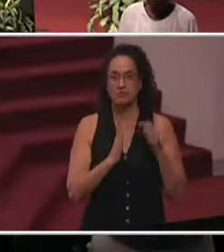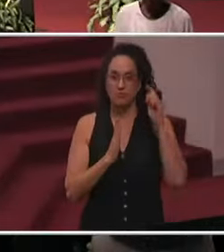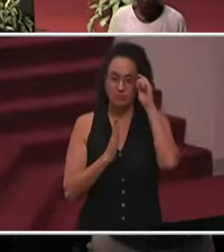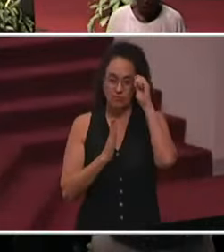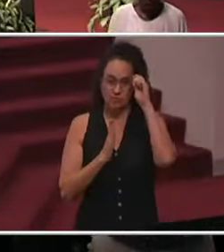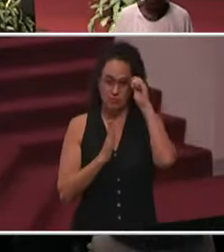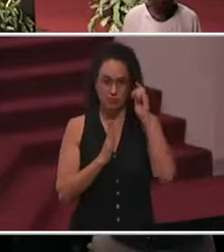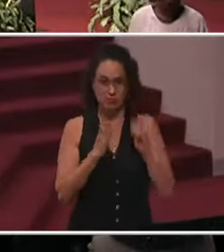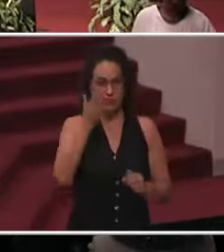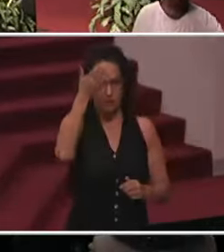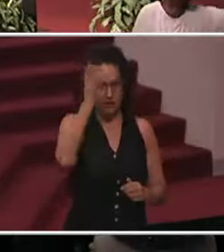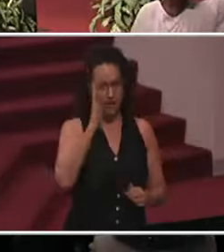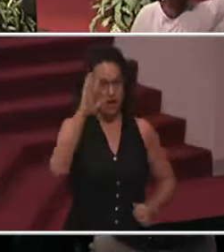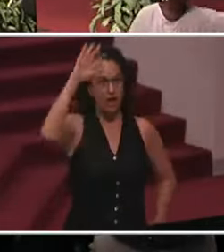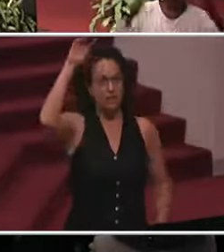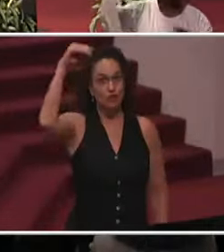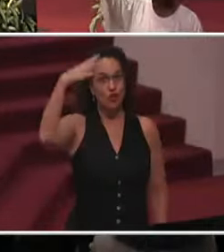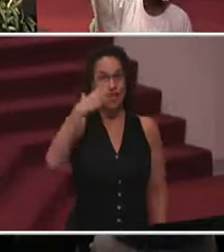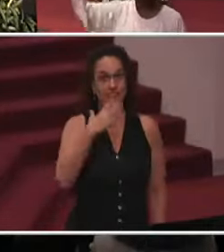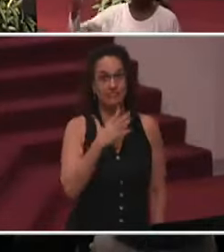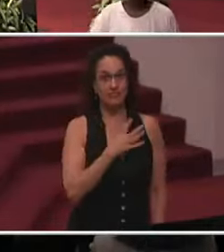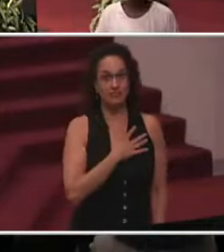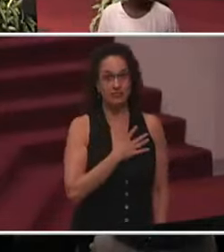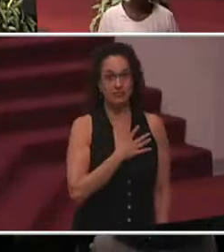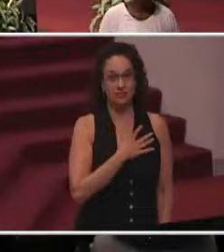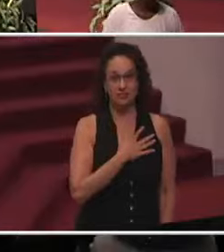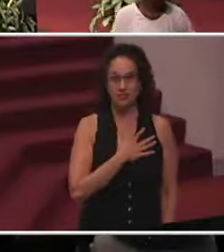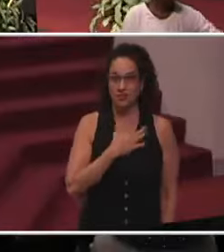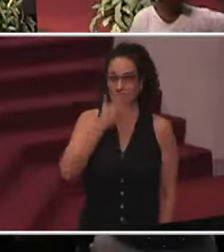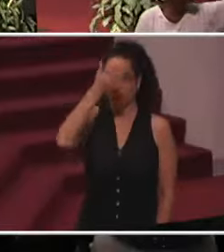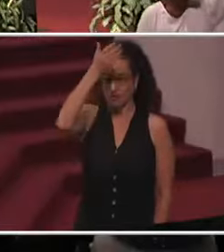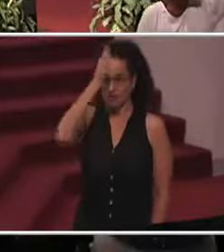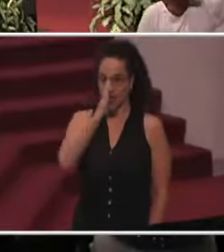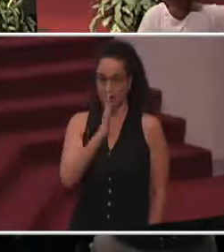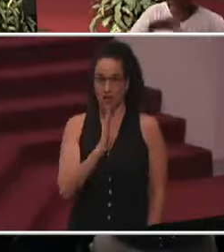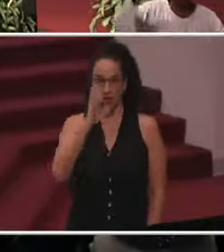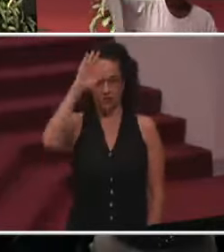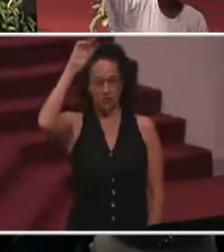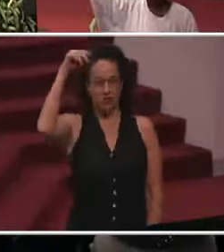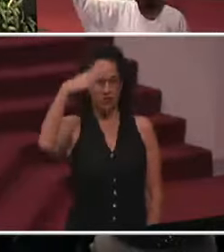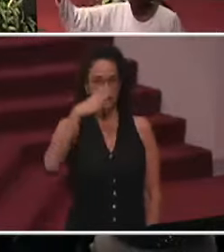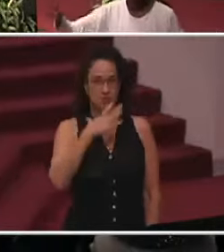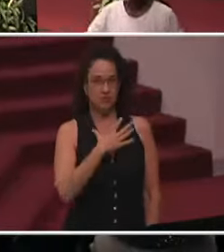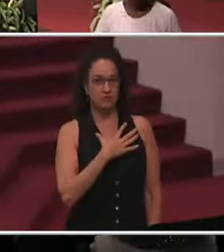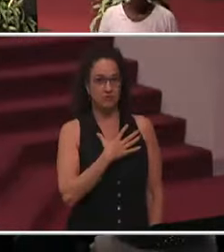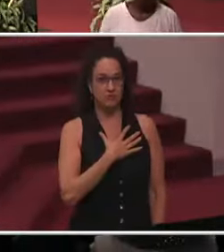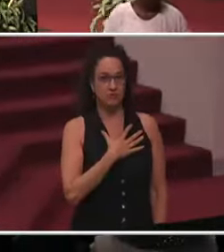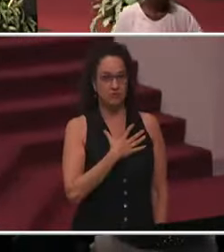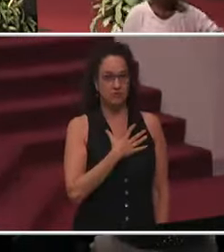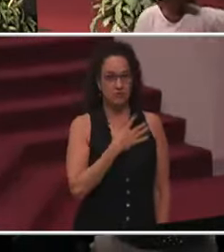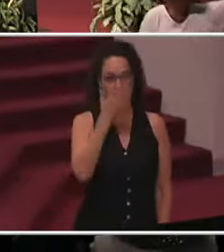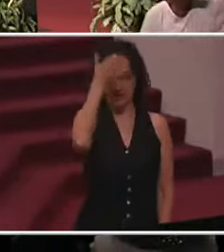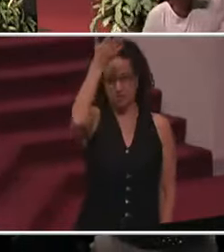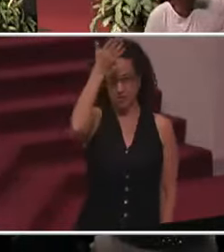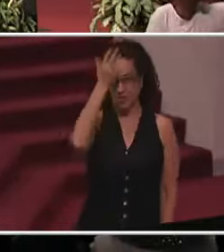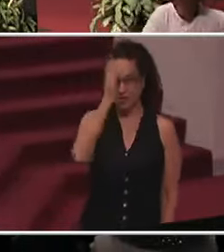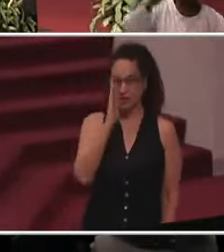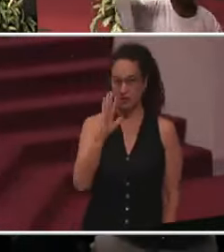God. God's grace. God's grace. God's grace. God's grace. It was God's grace.